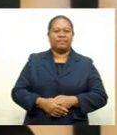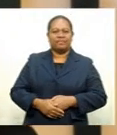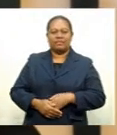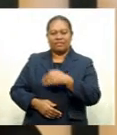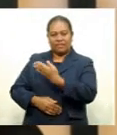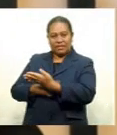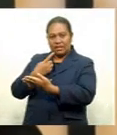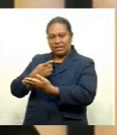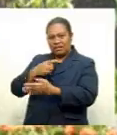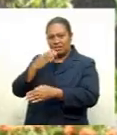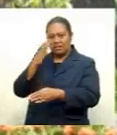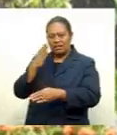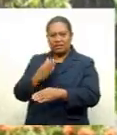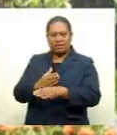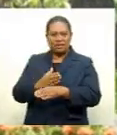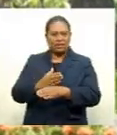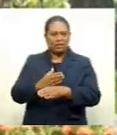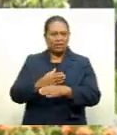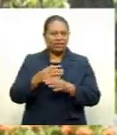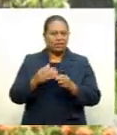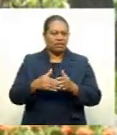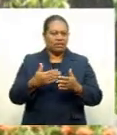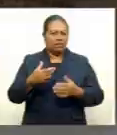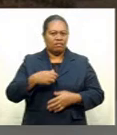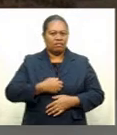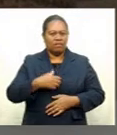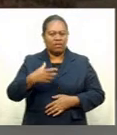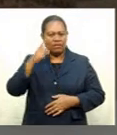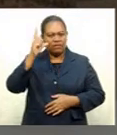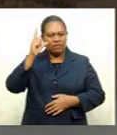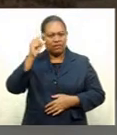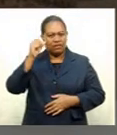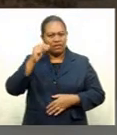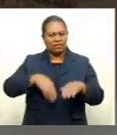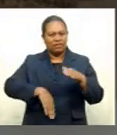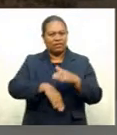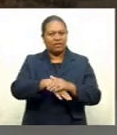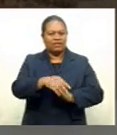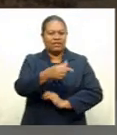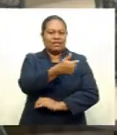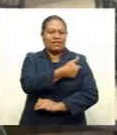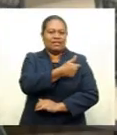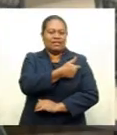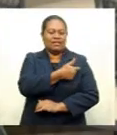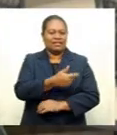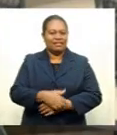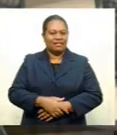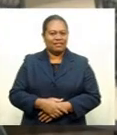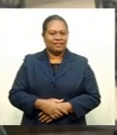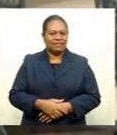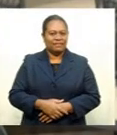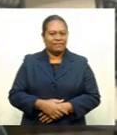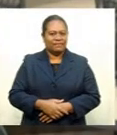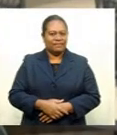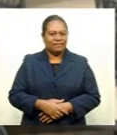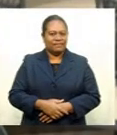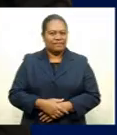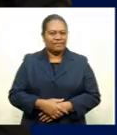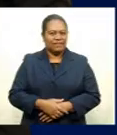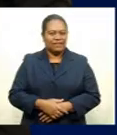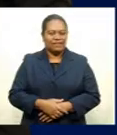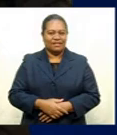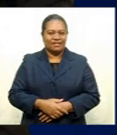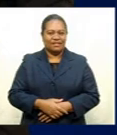few restrictions will be lifted as more Fijians get fully vaccinated. Philip and Ikaso, FBC